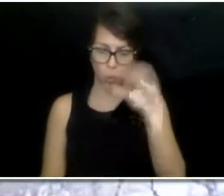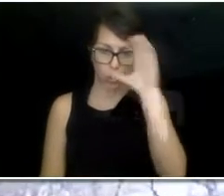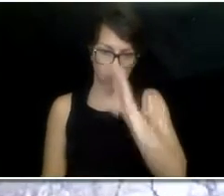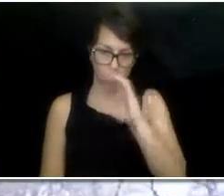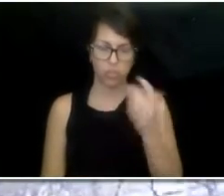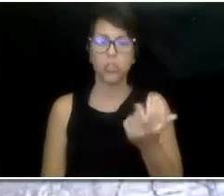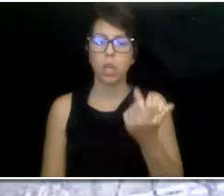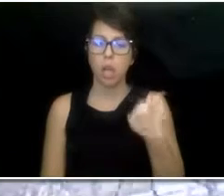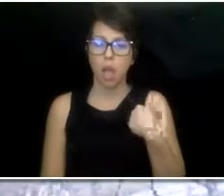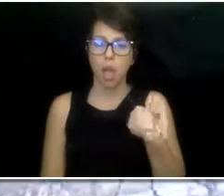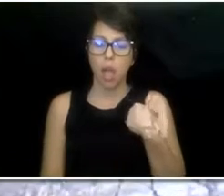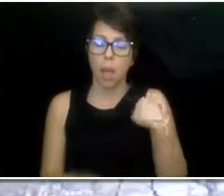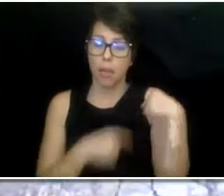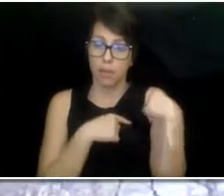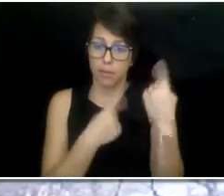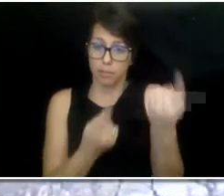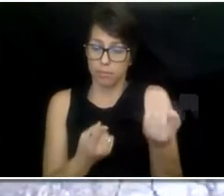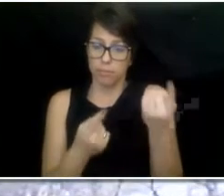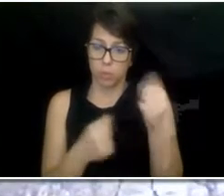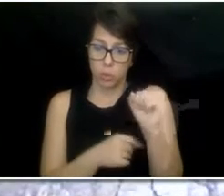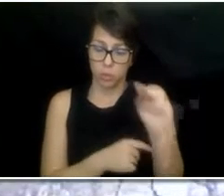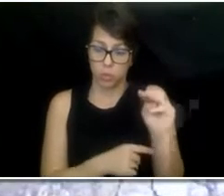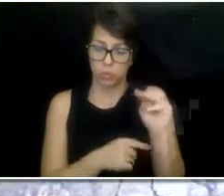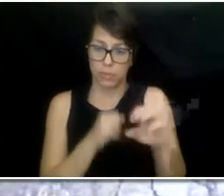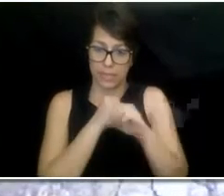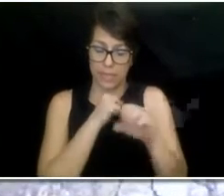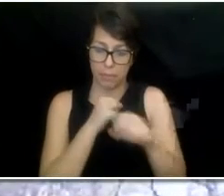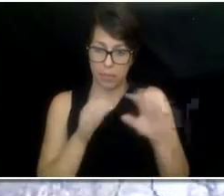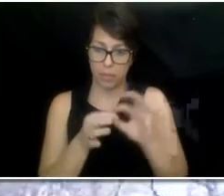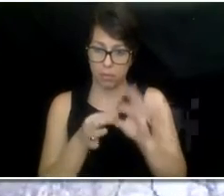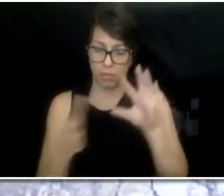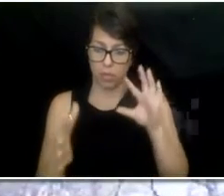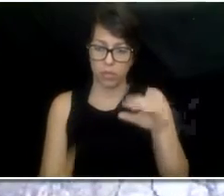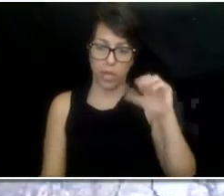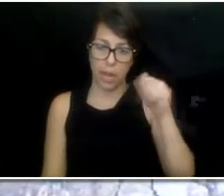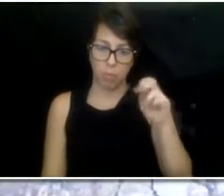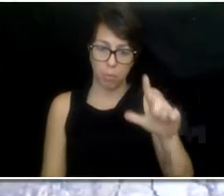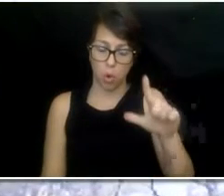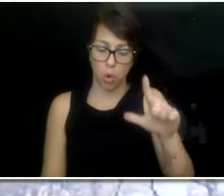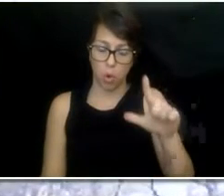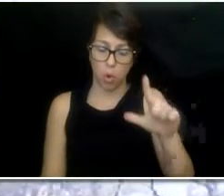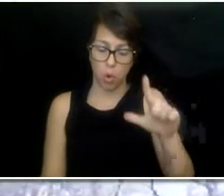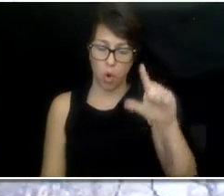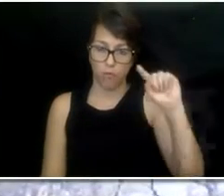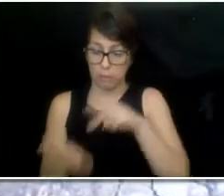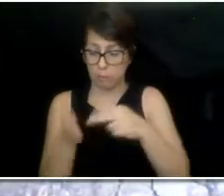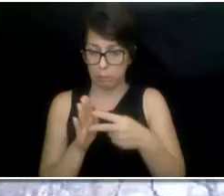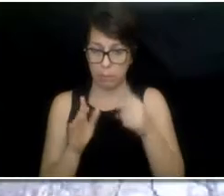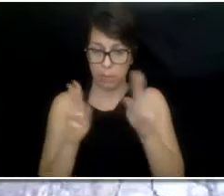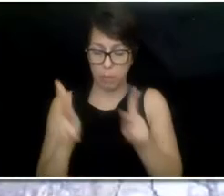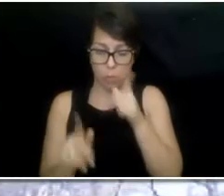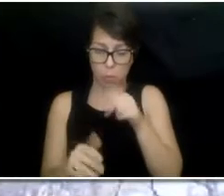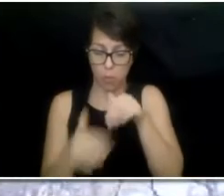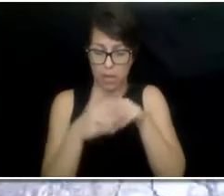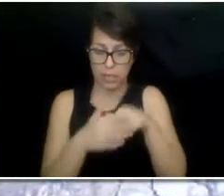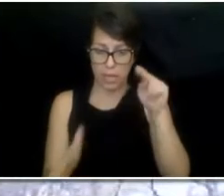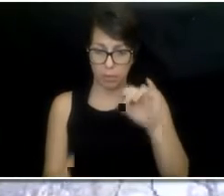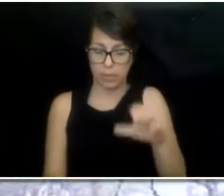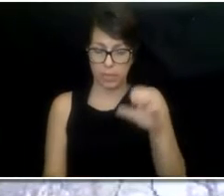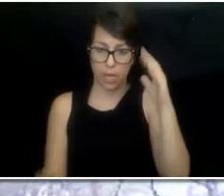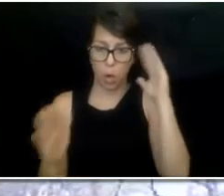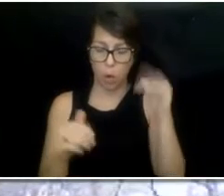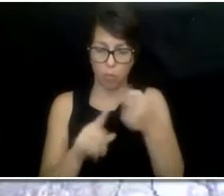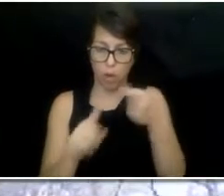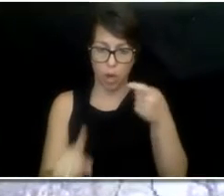campaign to 1300 now since the campaign launched further we have partnered with Shar valued media to